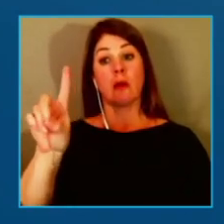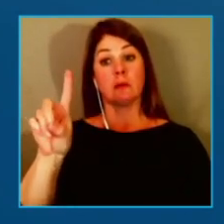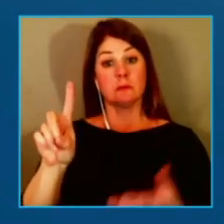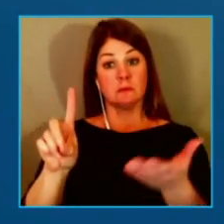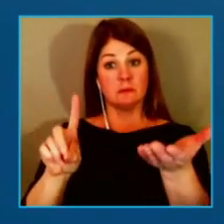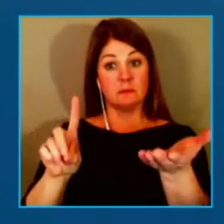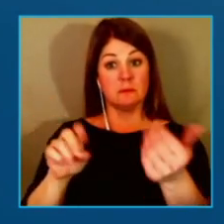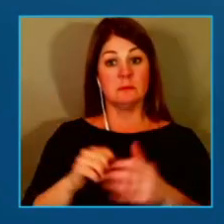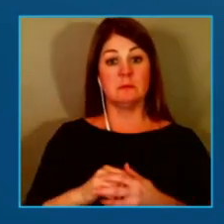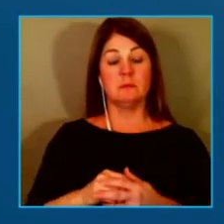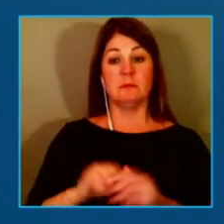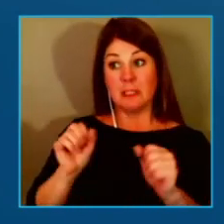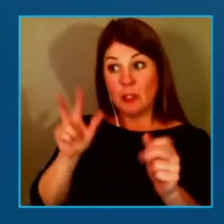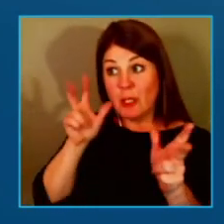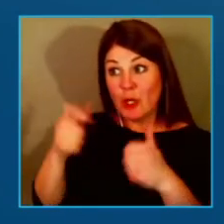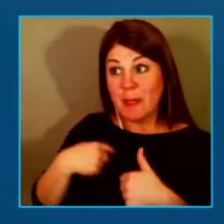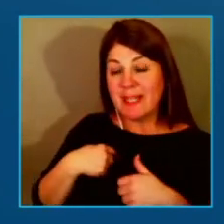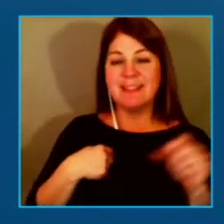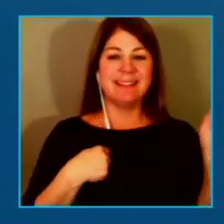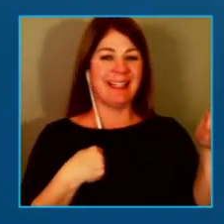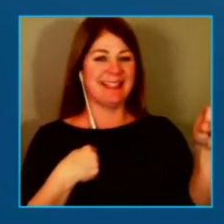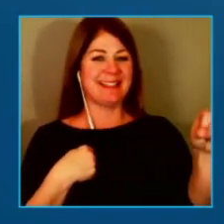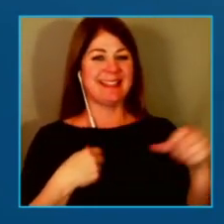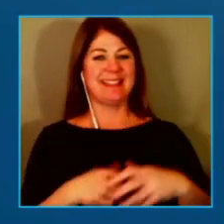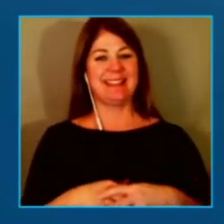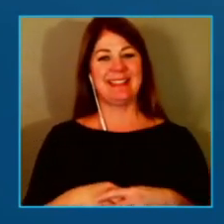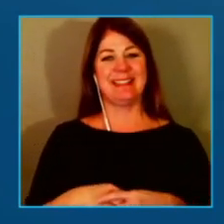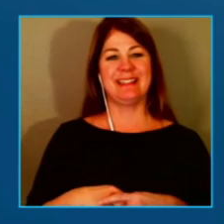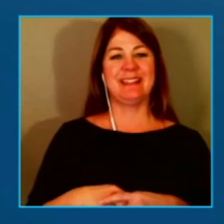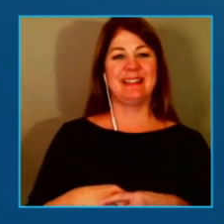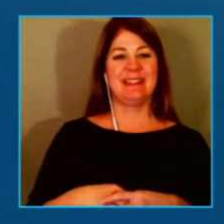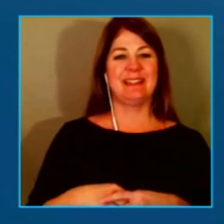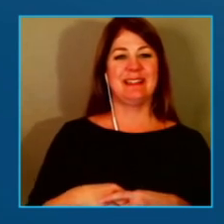Can you hear me? Yes. Okay.